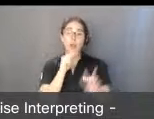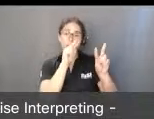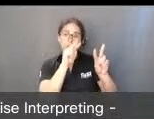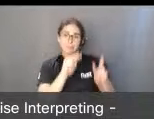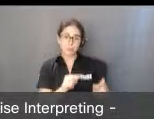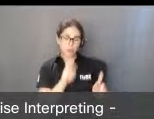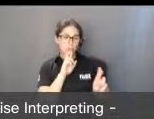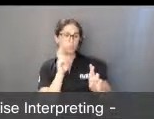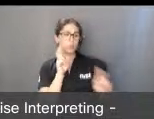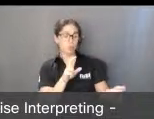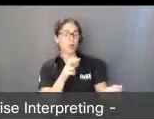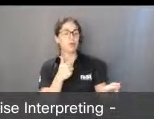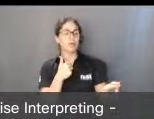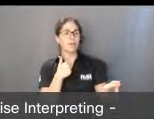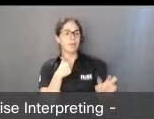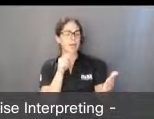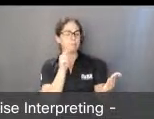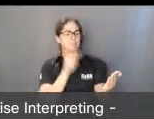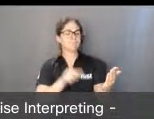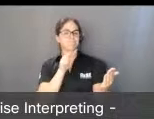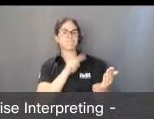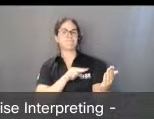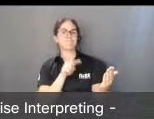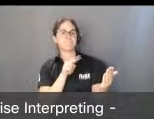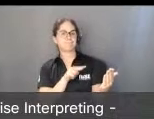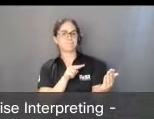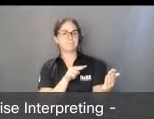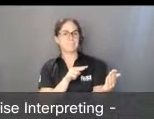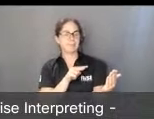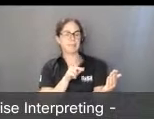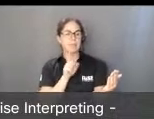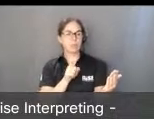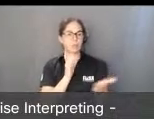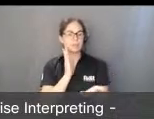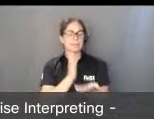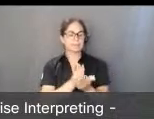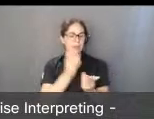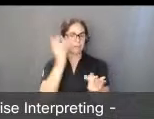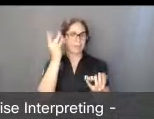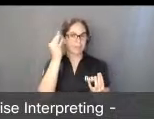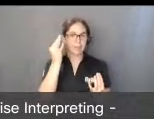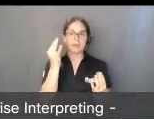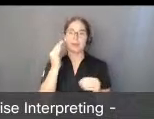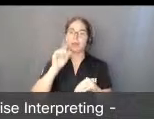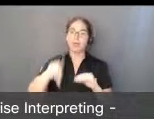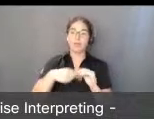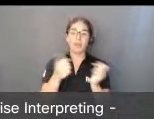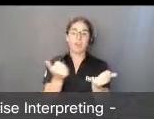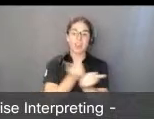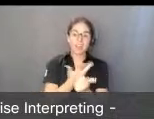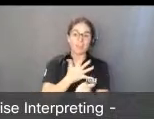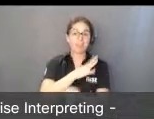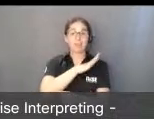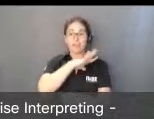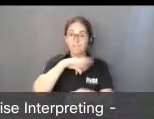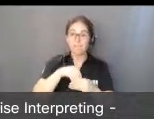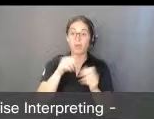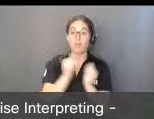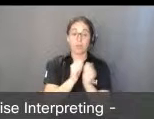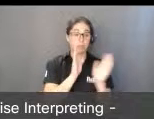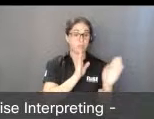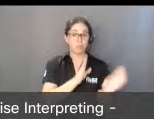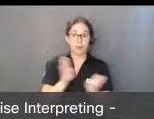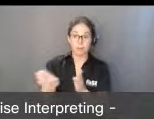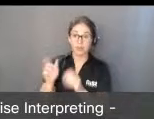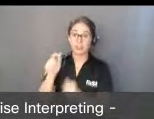I just really kind of stand back and think about all that has gone into the preparation of this. And I know a lot of